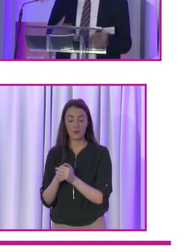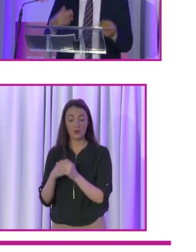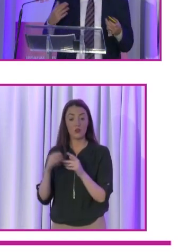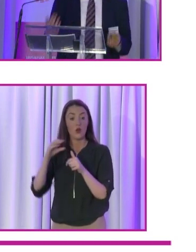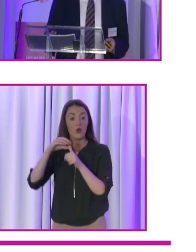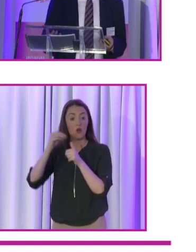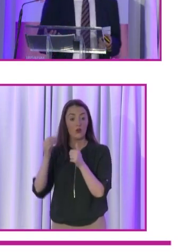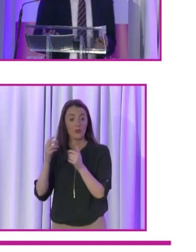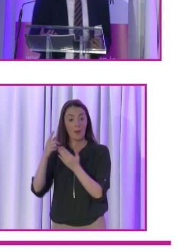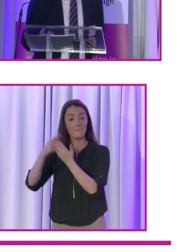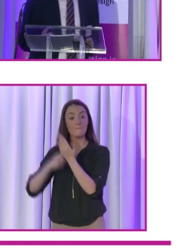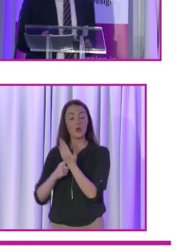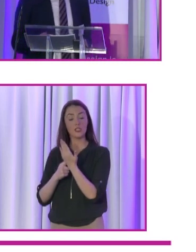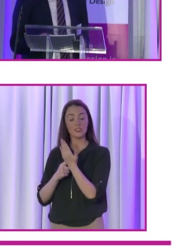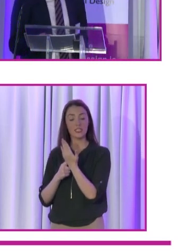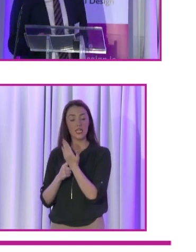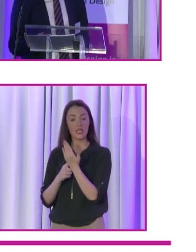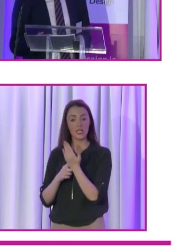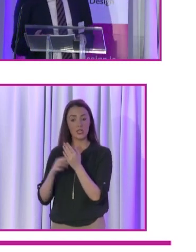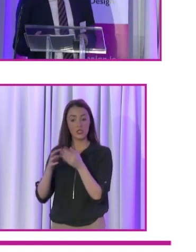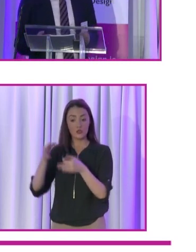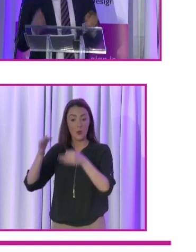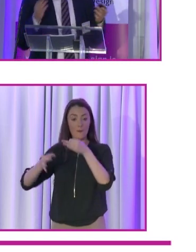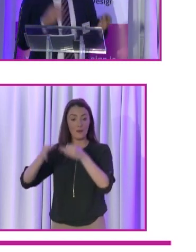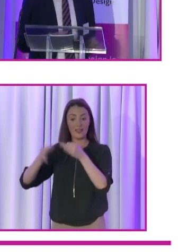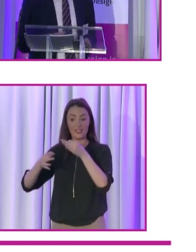the political participation of persons with